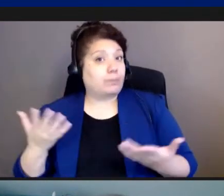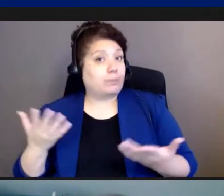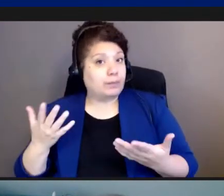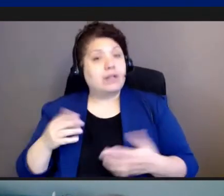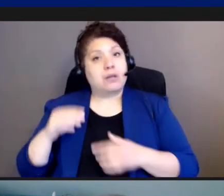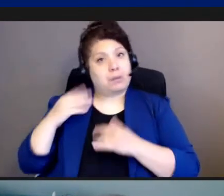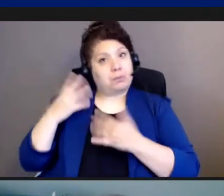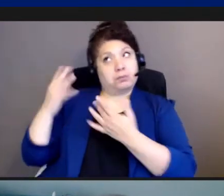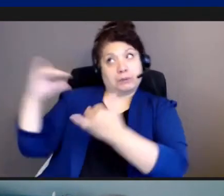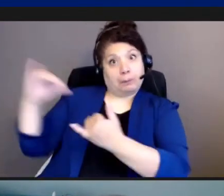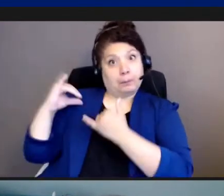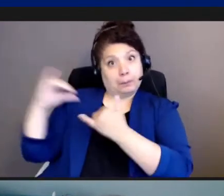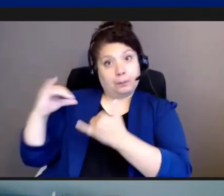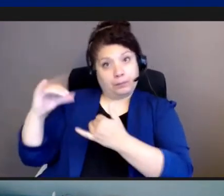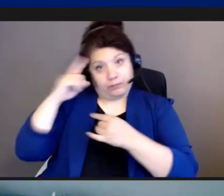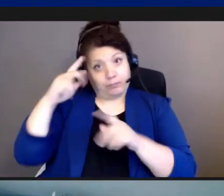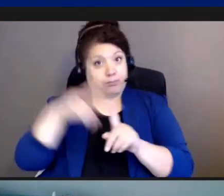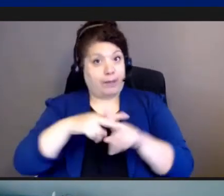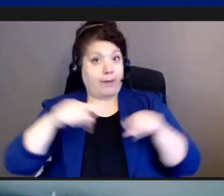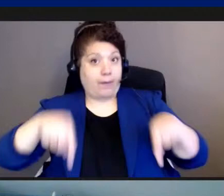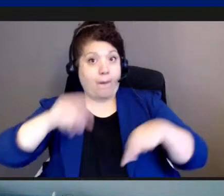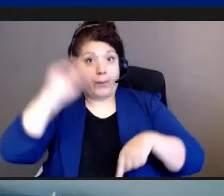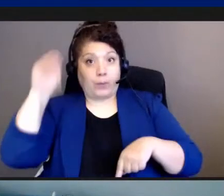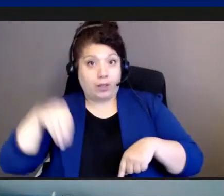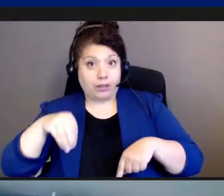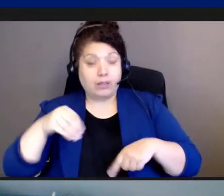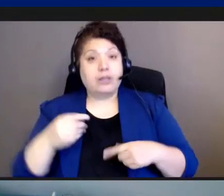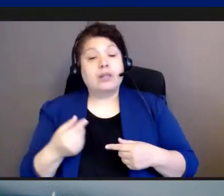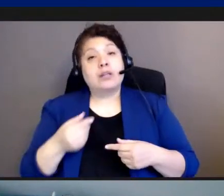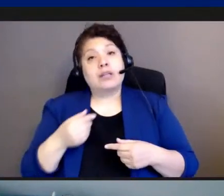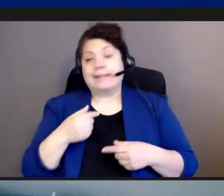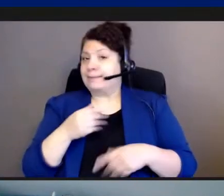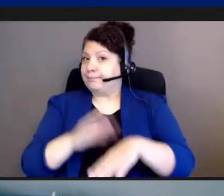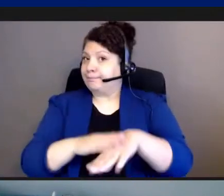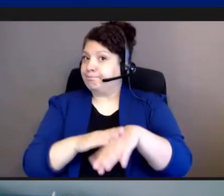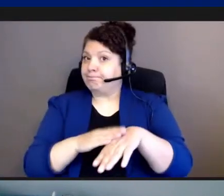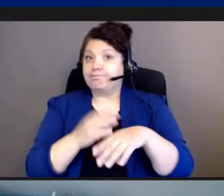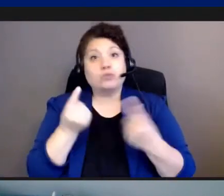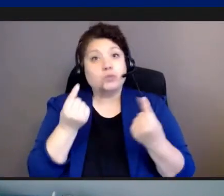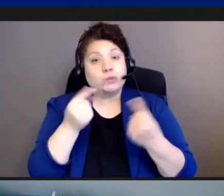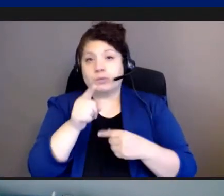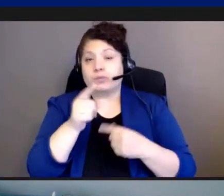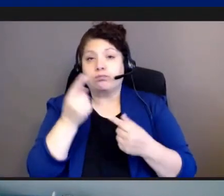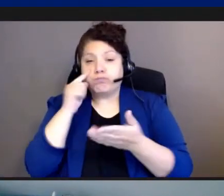locally. But regardless, the same principle applies, in terms of monitoring what's